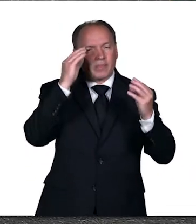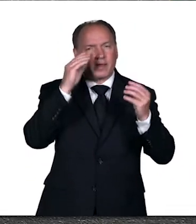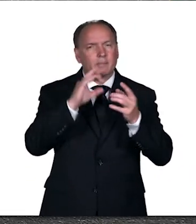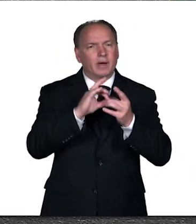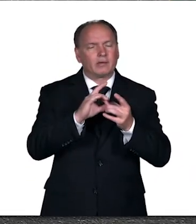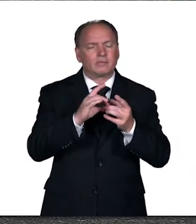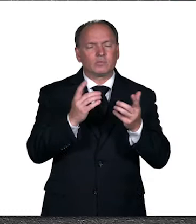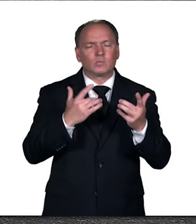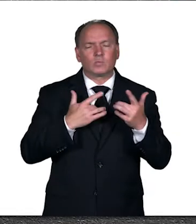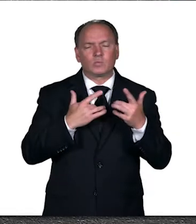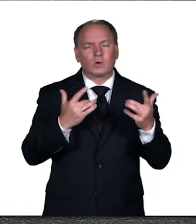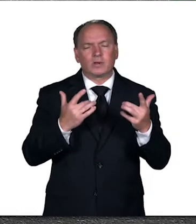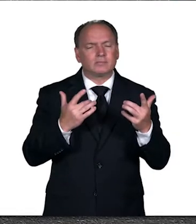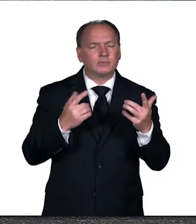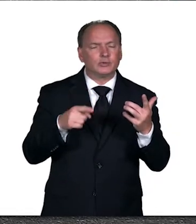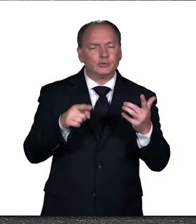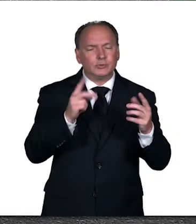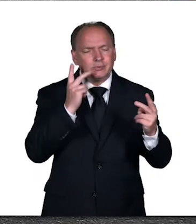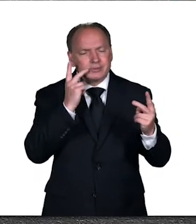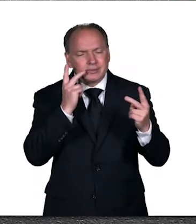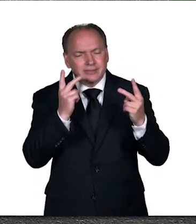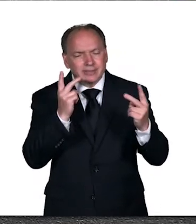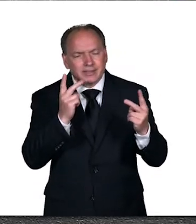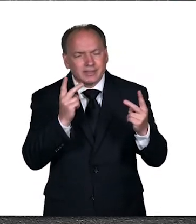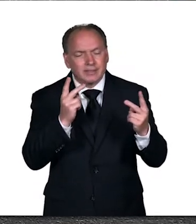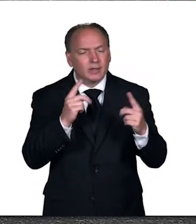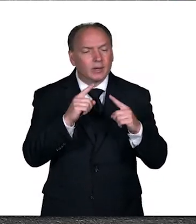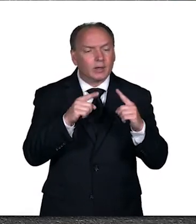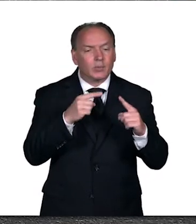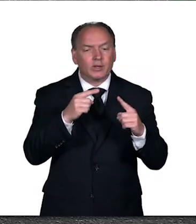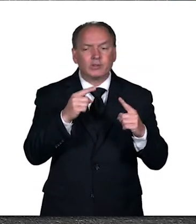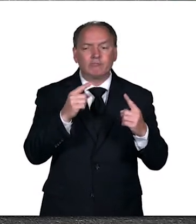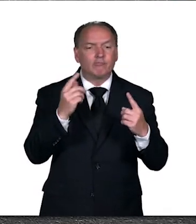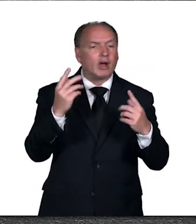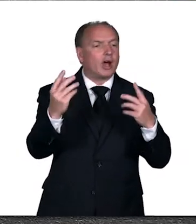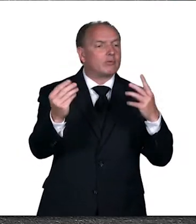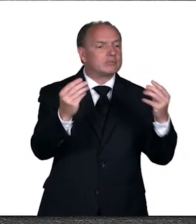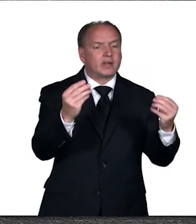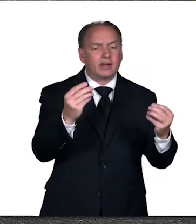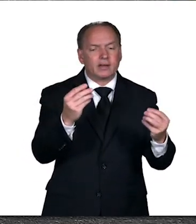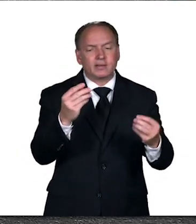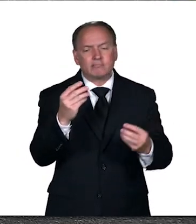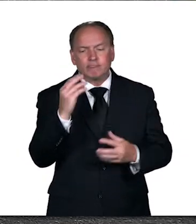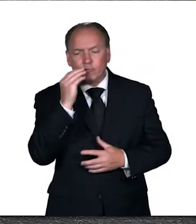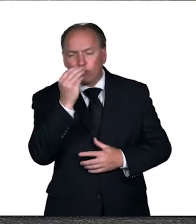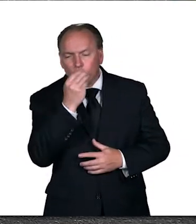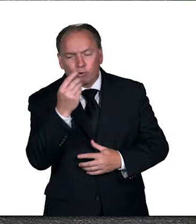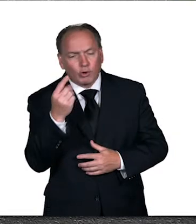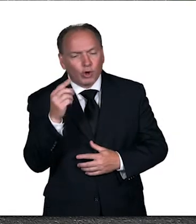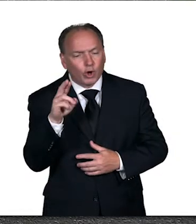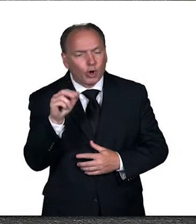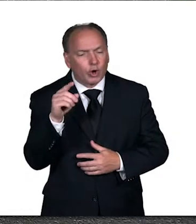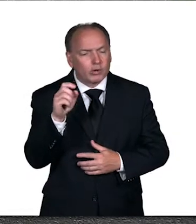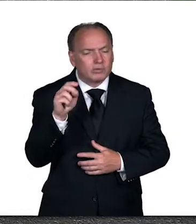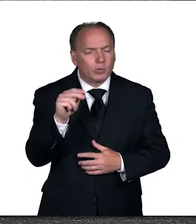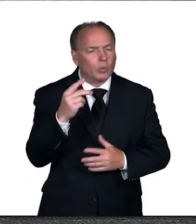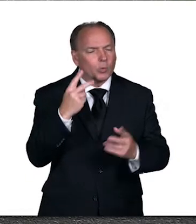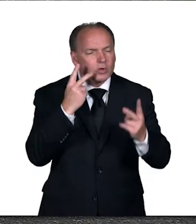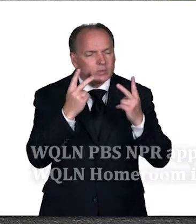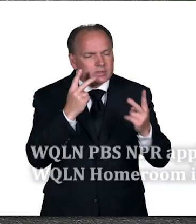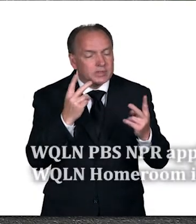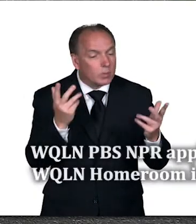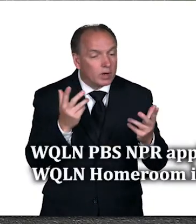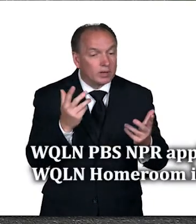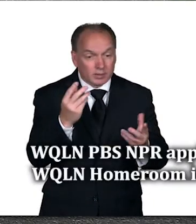think about what you see when you go to your garden. What do you see? All